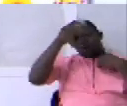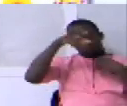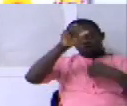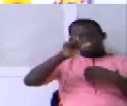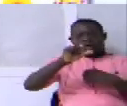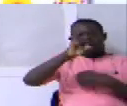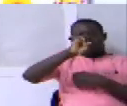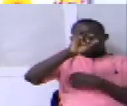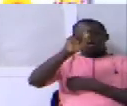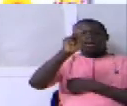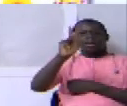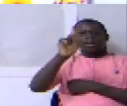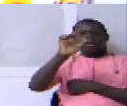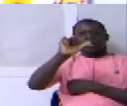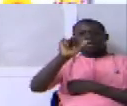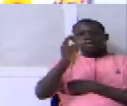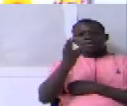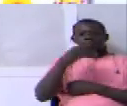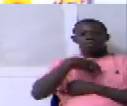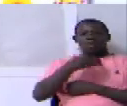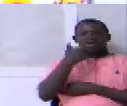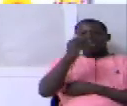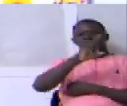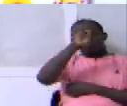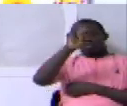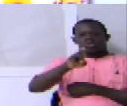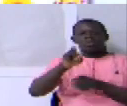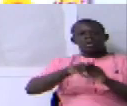kala. Thank you, Chairman.